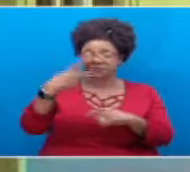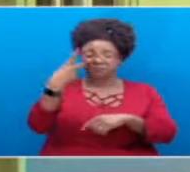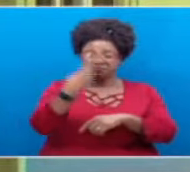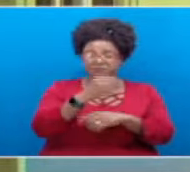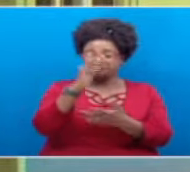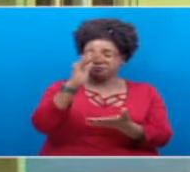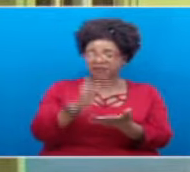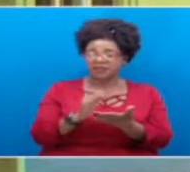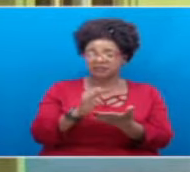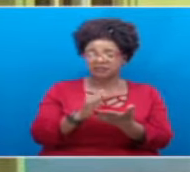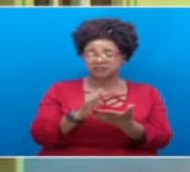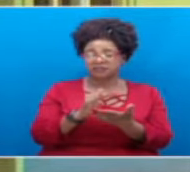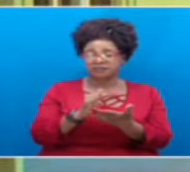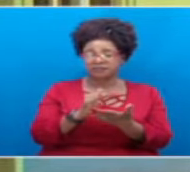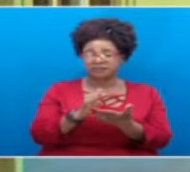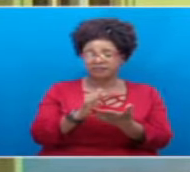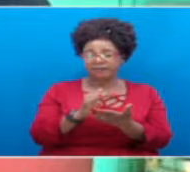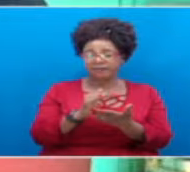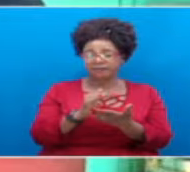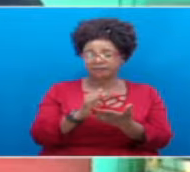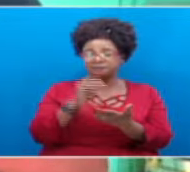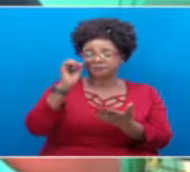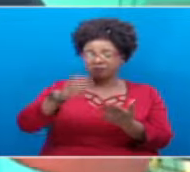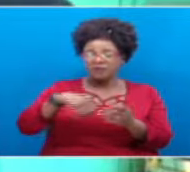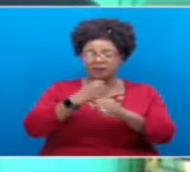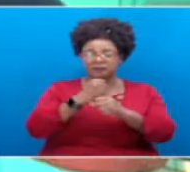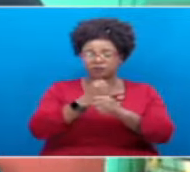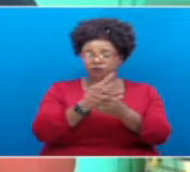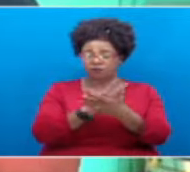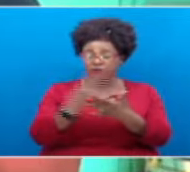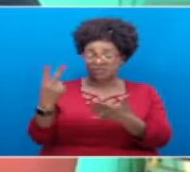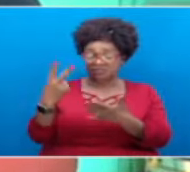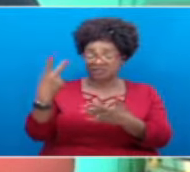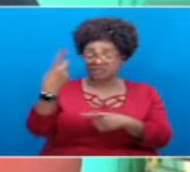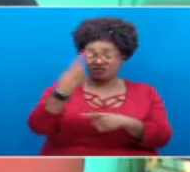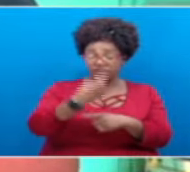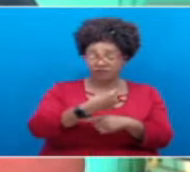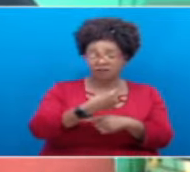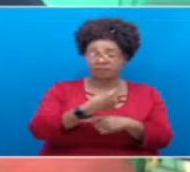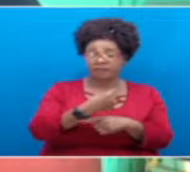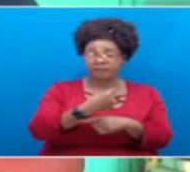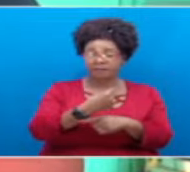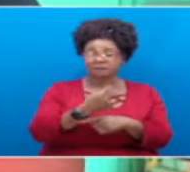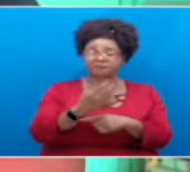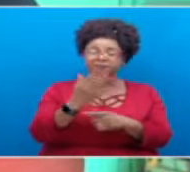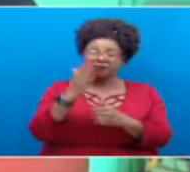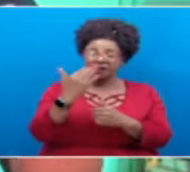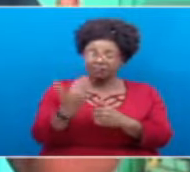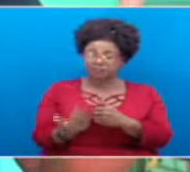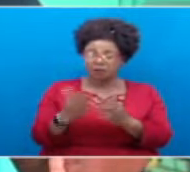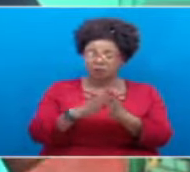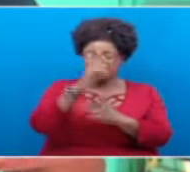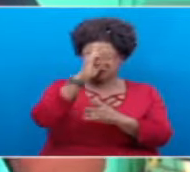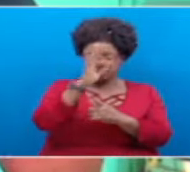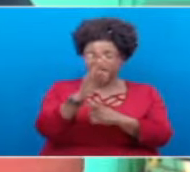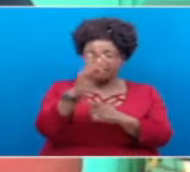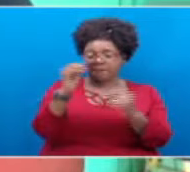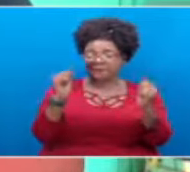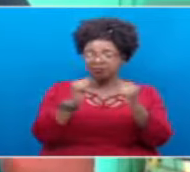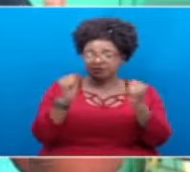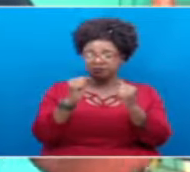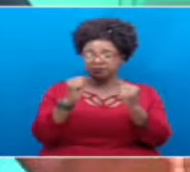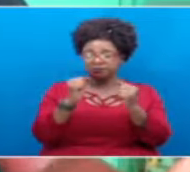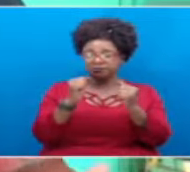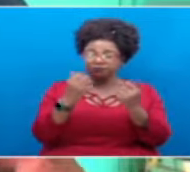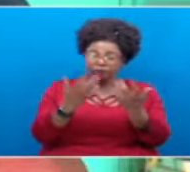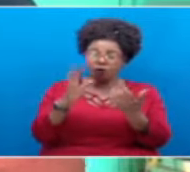to what we used to do before. We can do 2 weeks transfusing, specifically a child with severe malaria because of, severe anemia